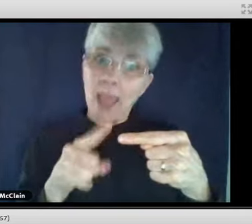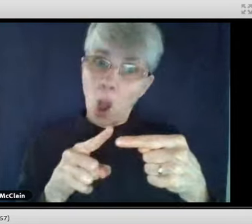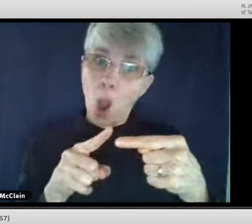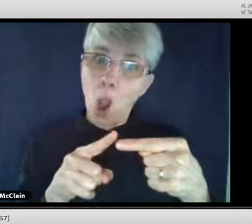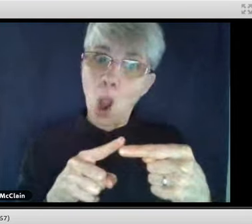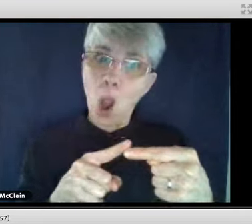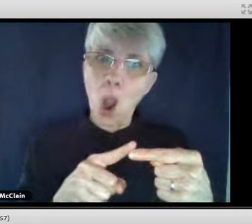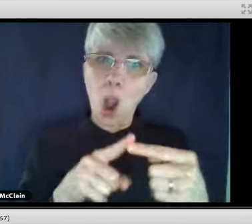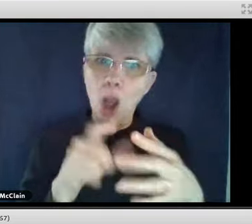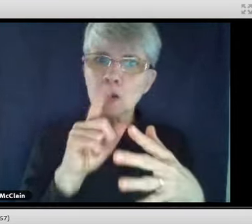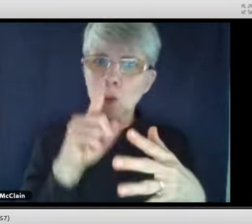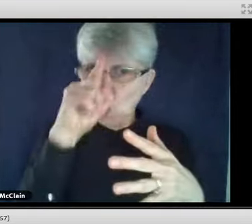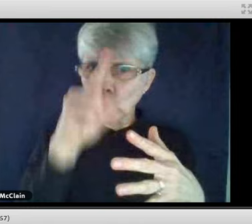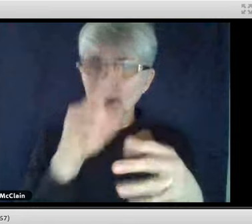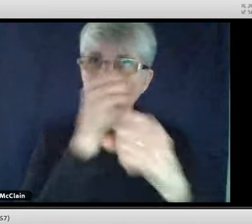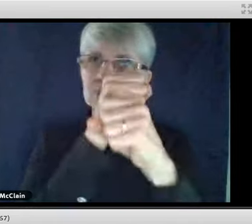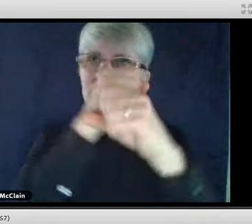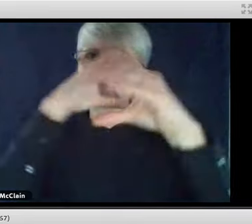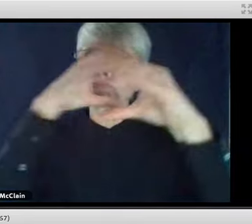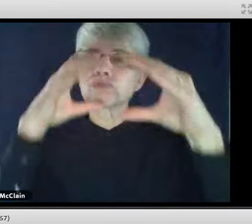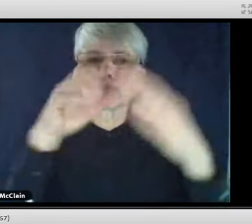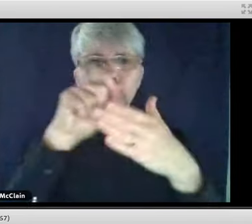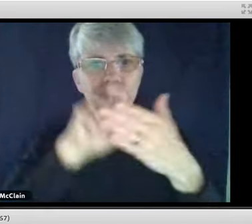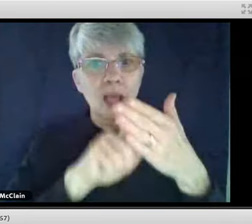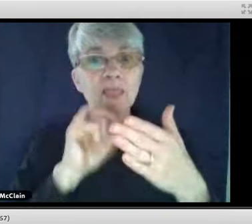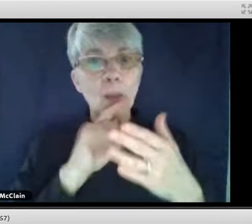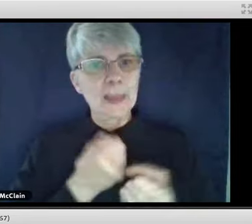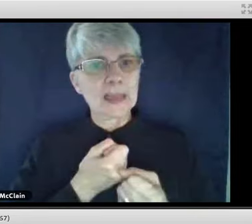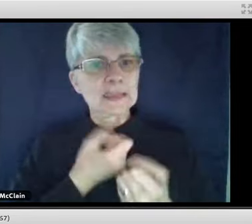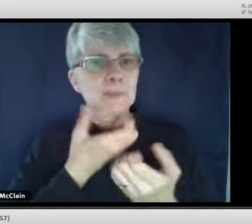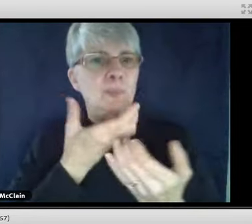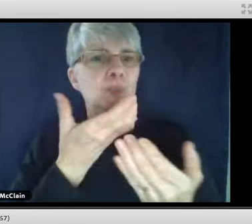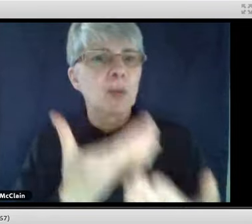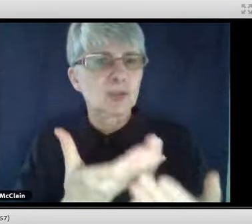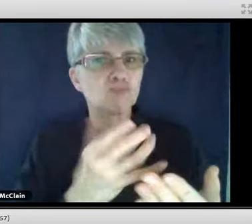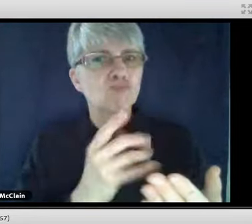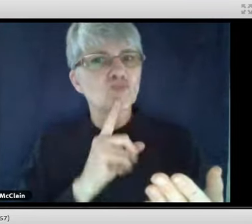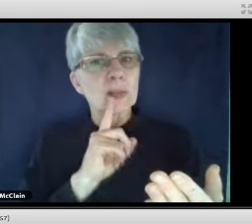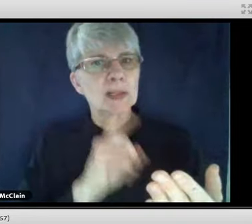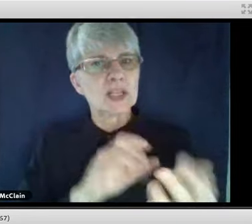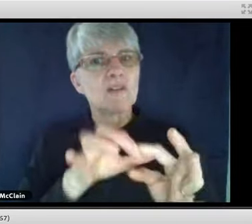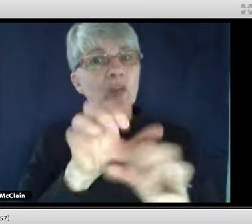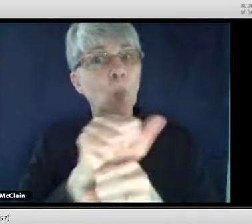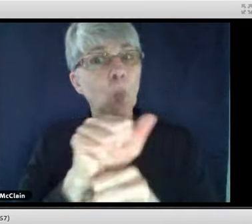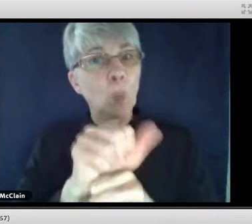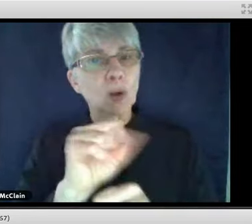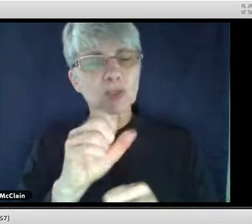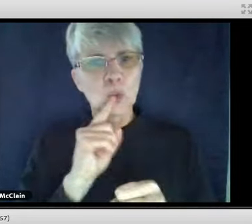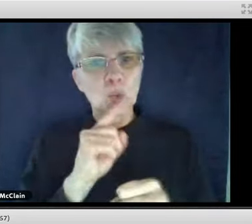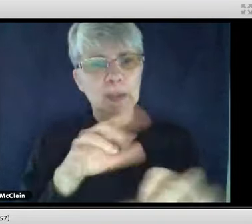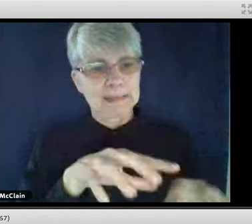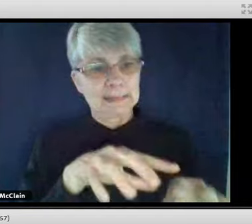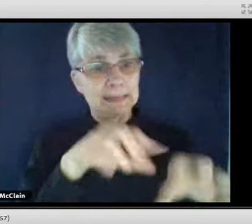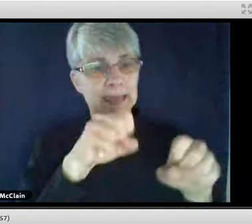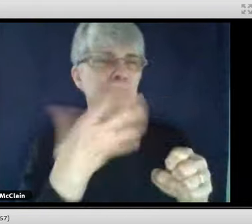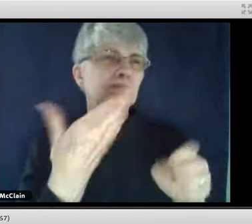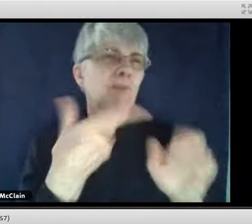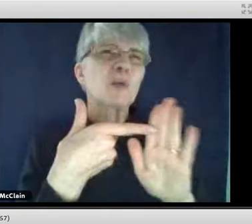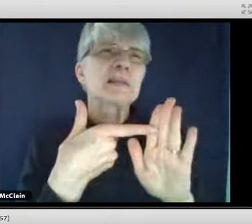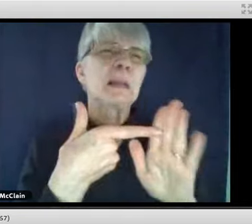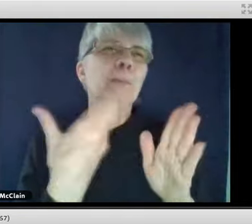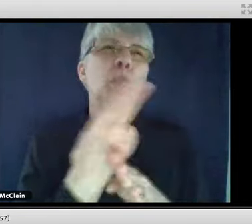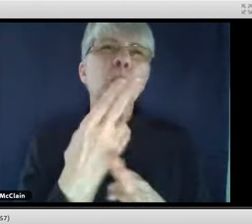realized, that would be an expression. So an intellectual or artistic realization of a work. So you can take, let's just